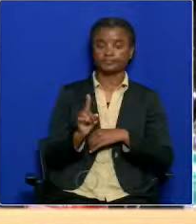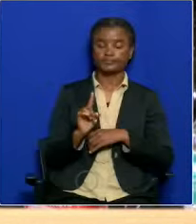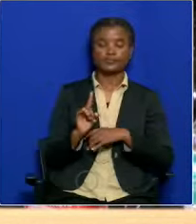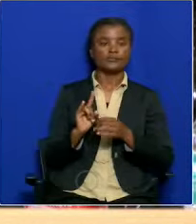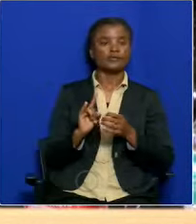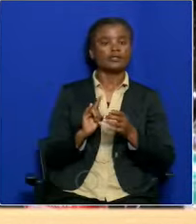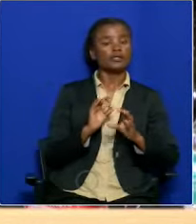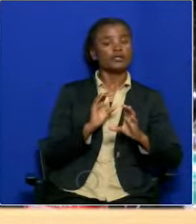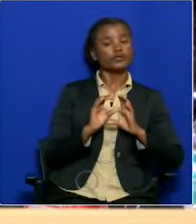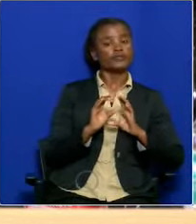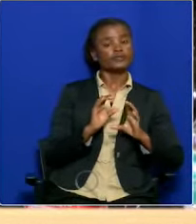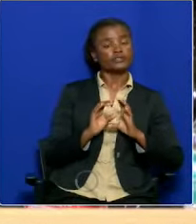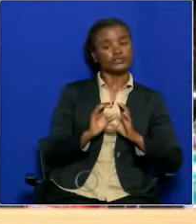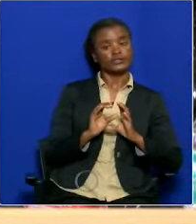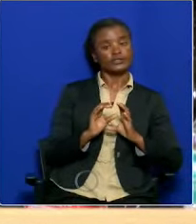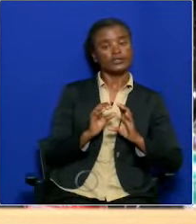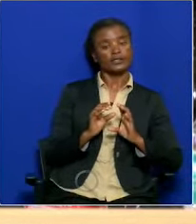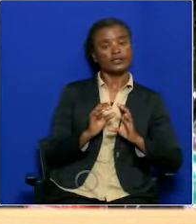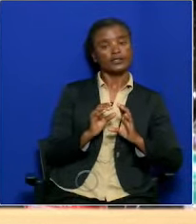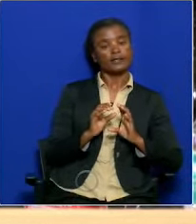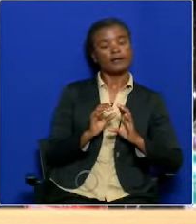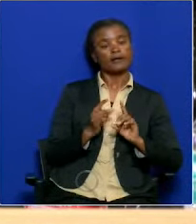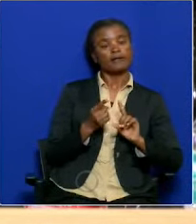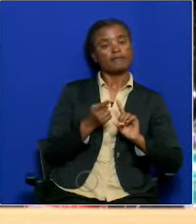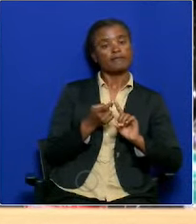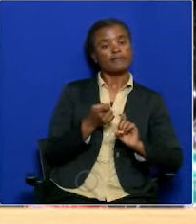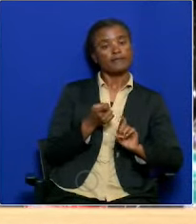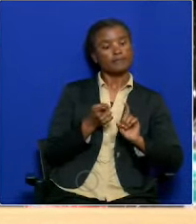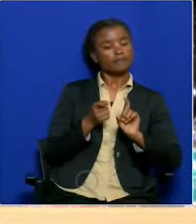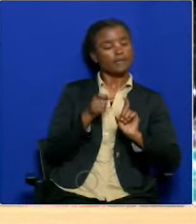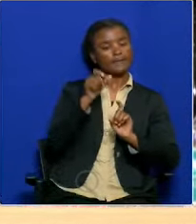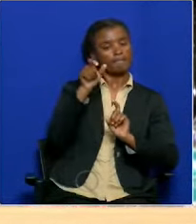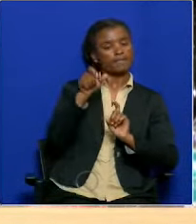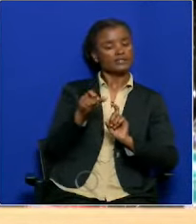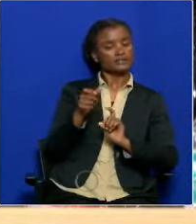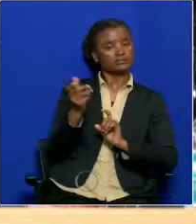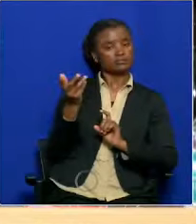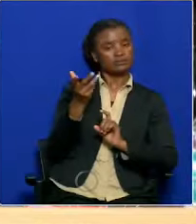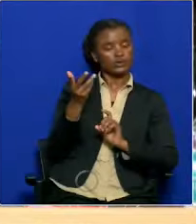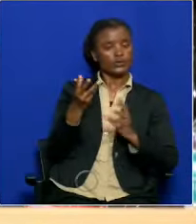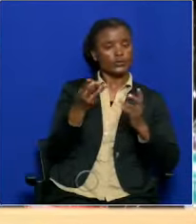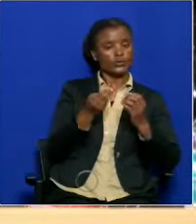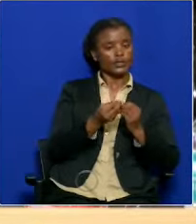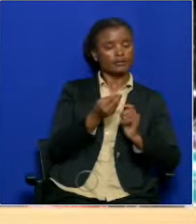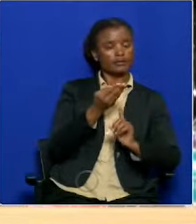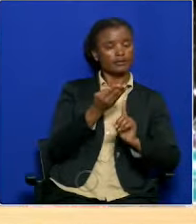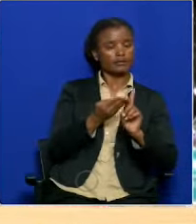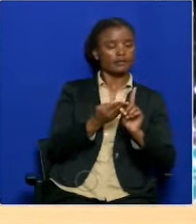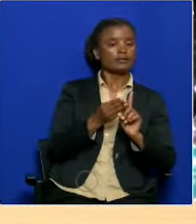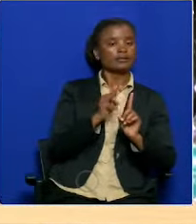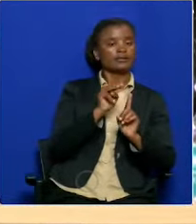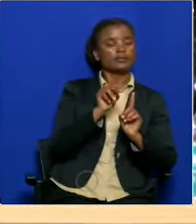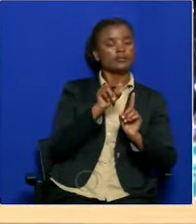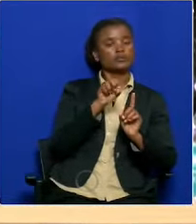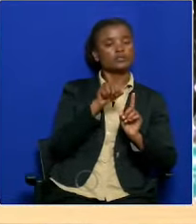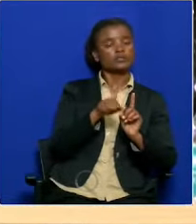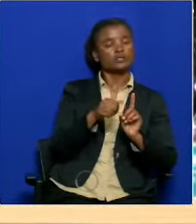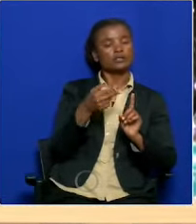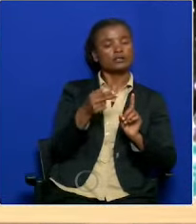someone and Musa Kaula, Yes. where that individual is telling